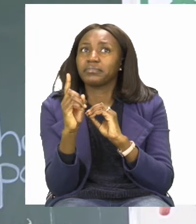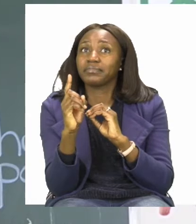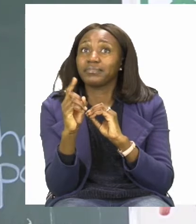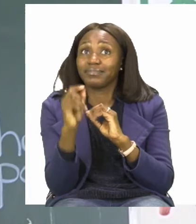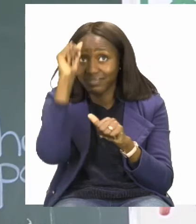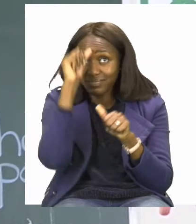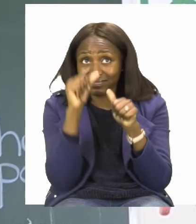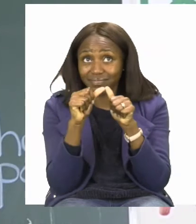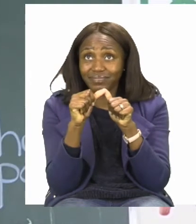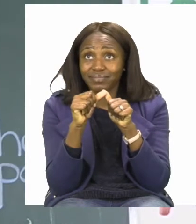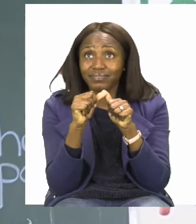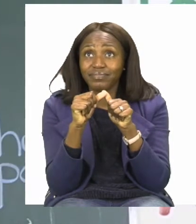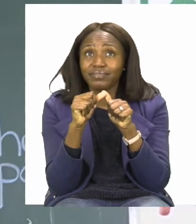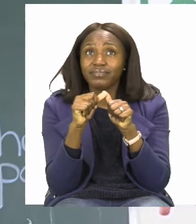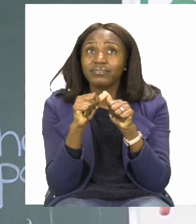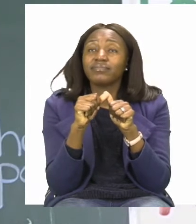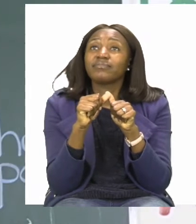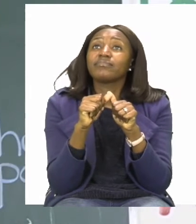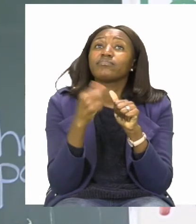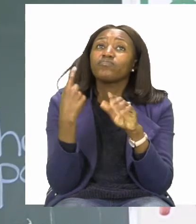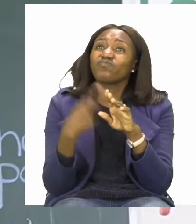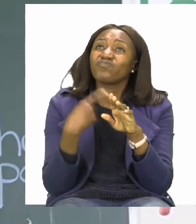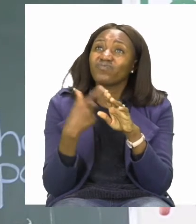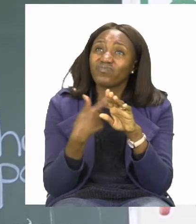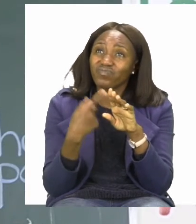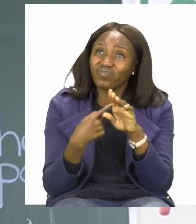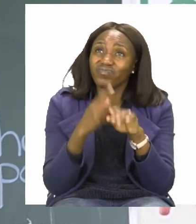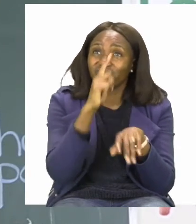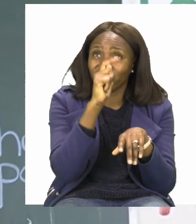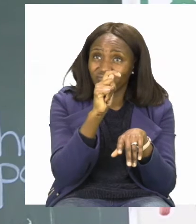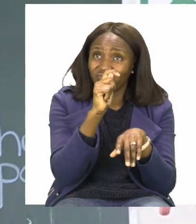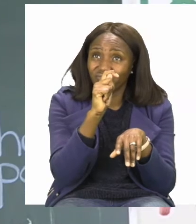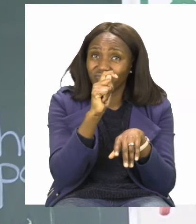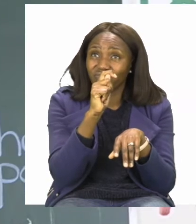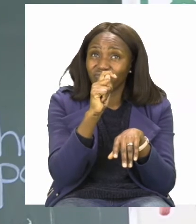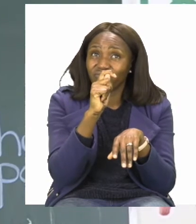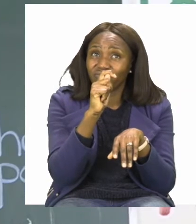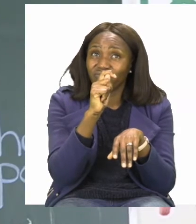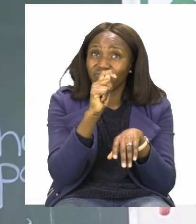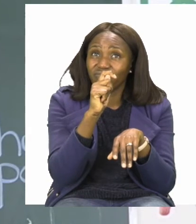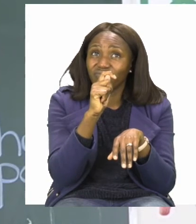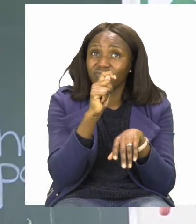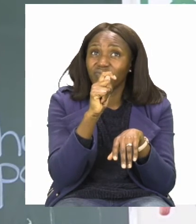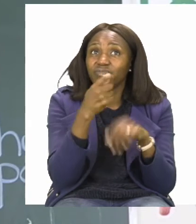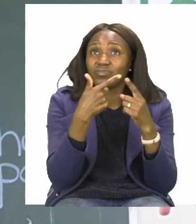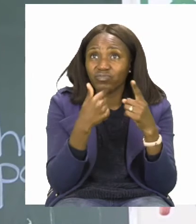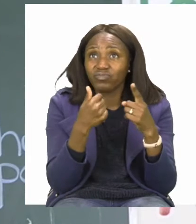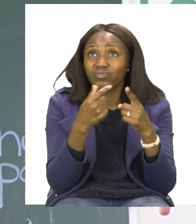remember, any 2-digit number belongs to tens. So that means numbers from 10